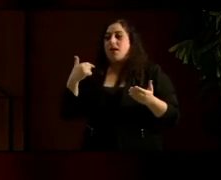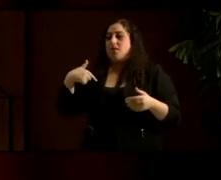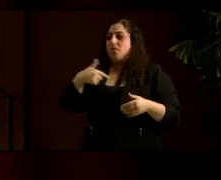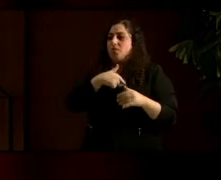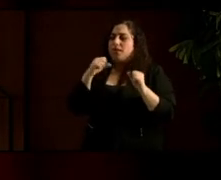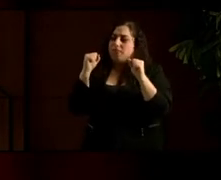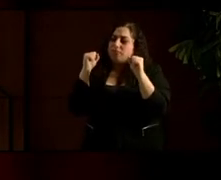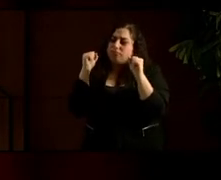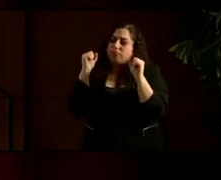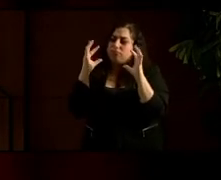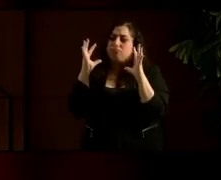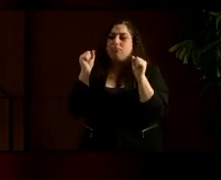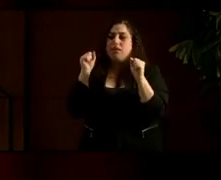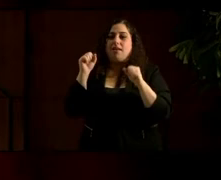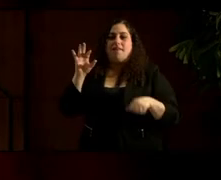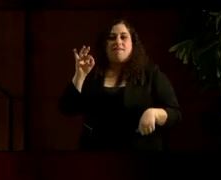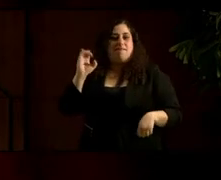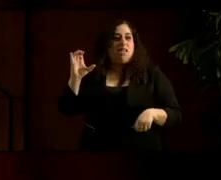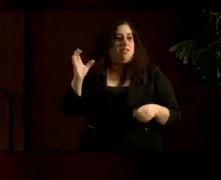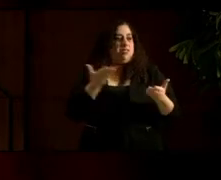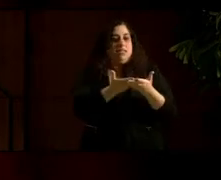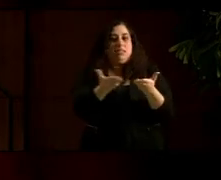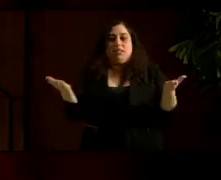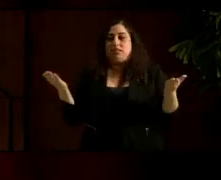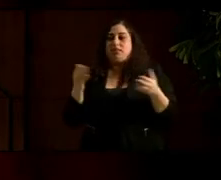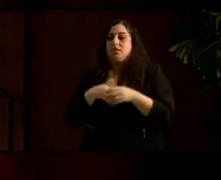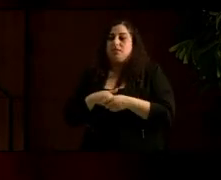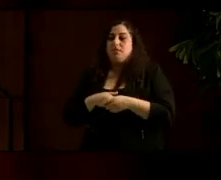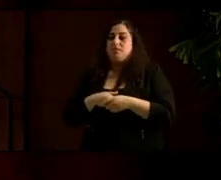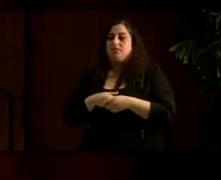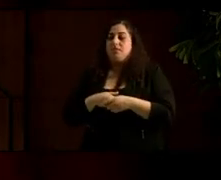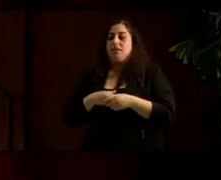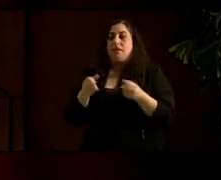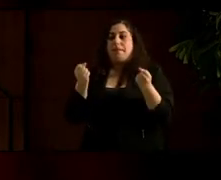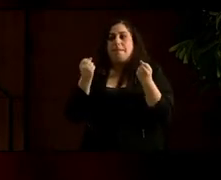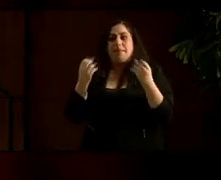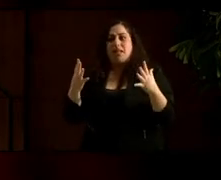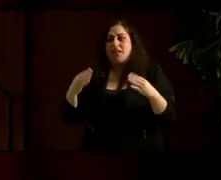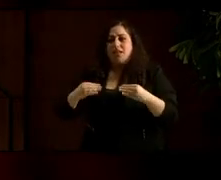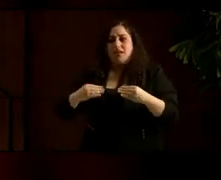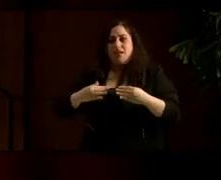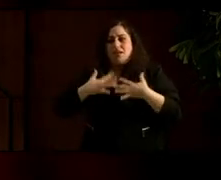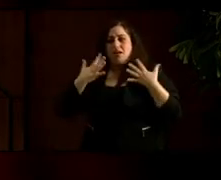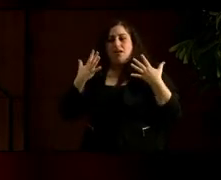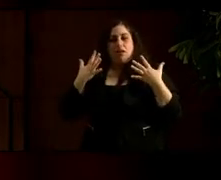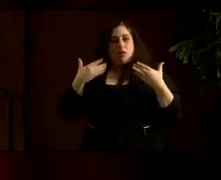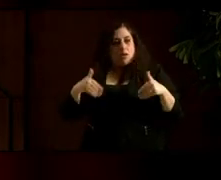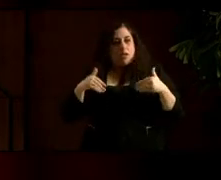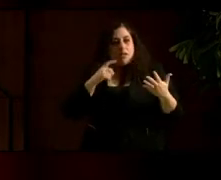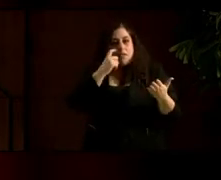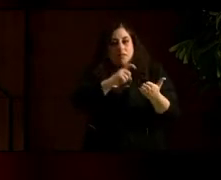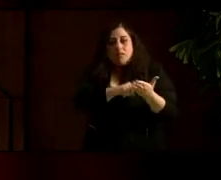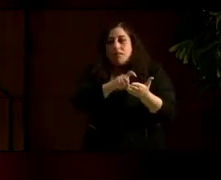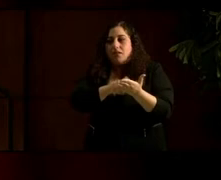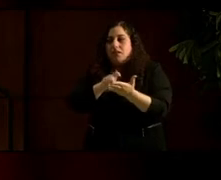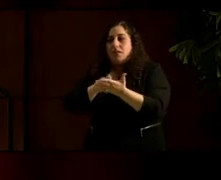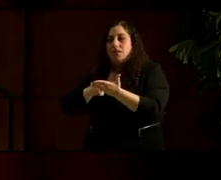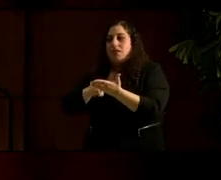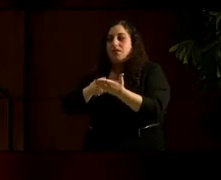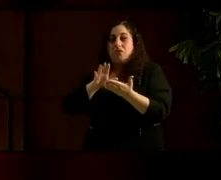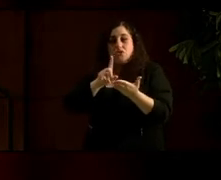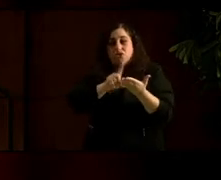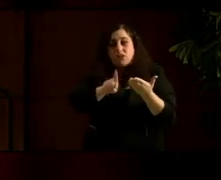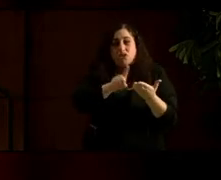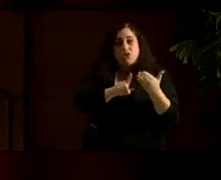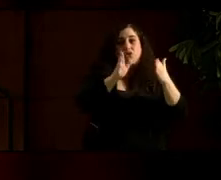stellar faculty. Among them are masterful, inspireful teachers, phenomenal researchers,